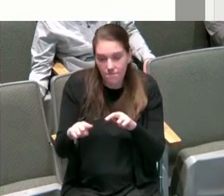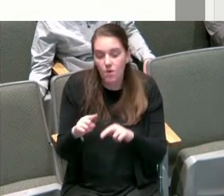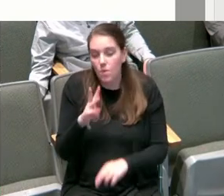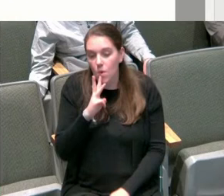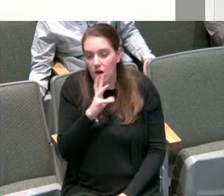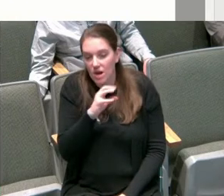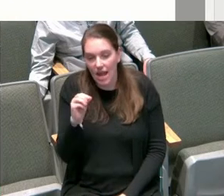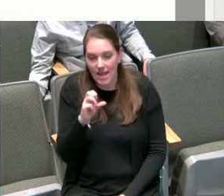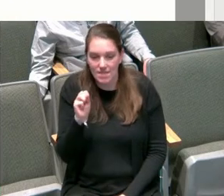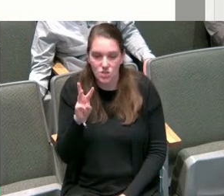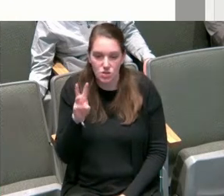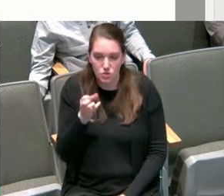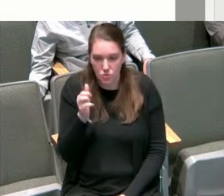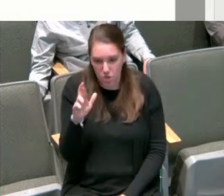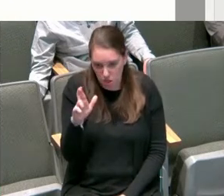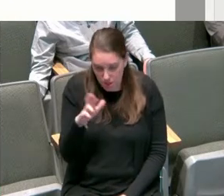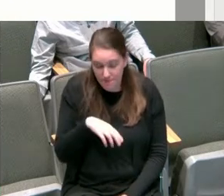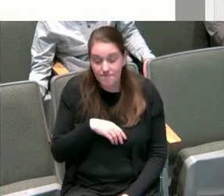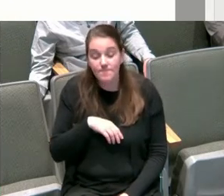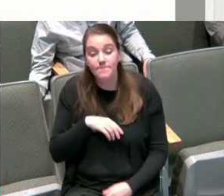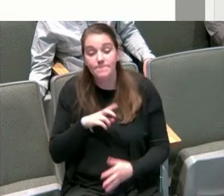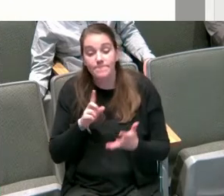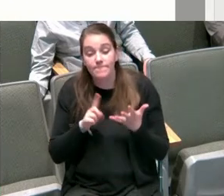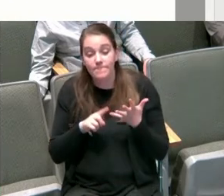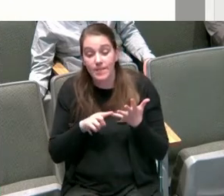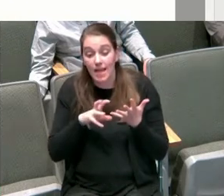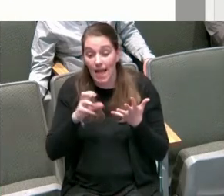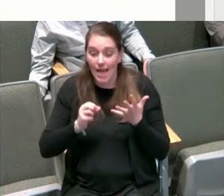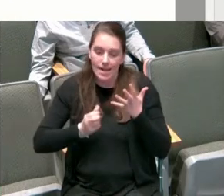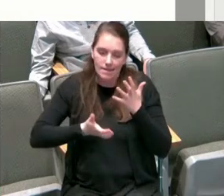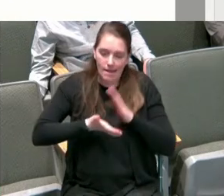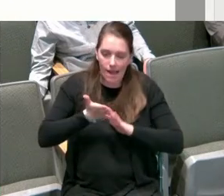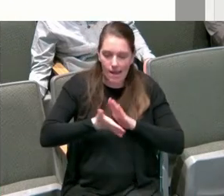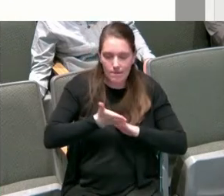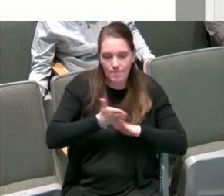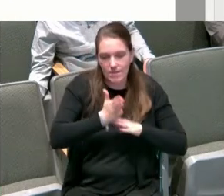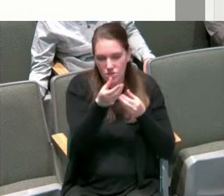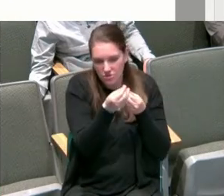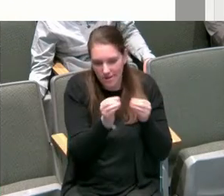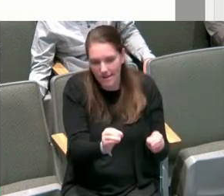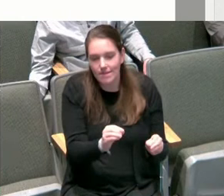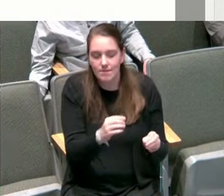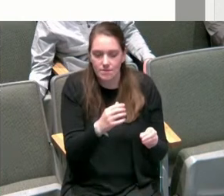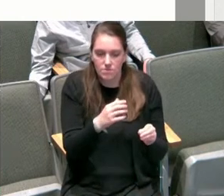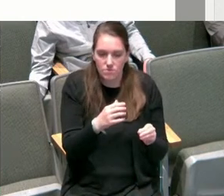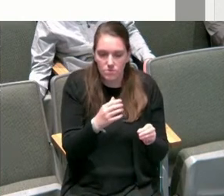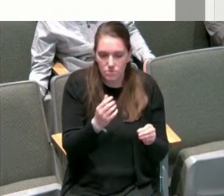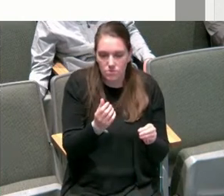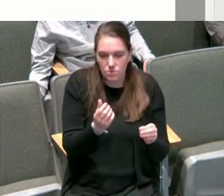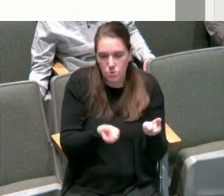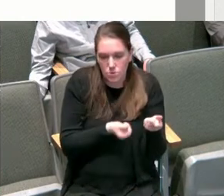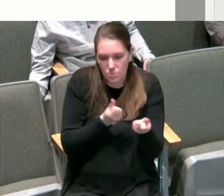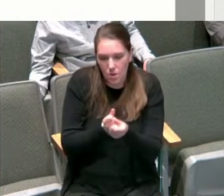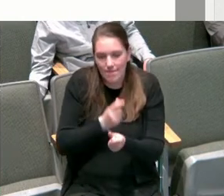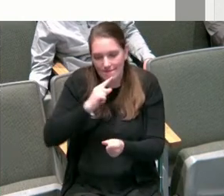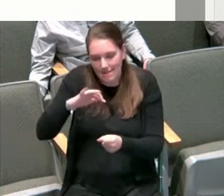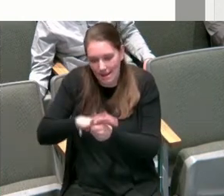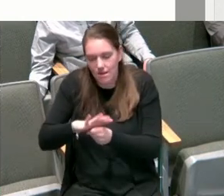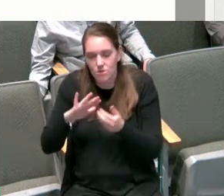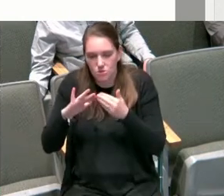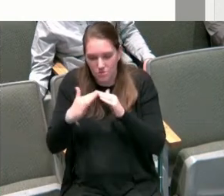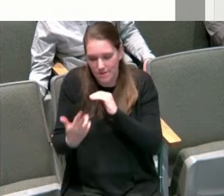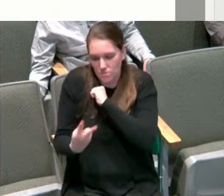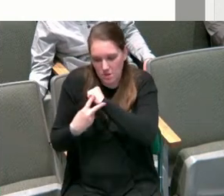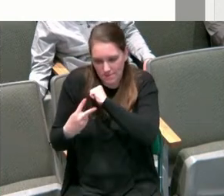Enterprises and it would authorize the administrative expenses and debt payments to support the dedicated Community preservation fund